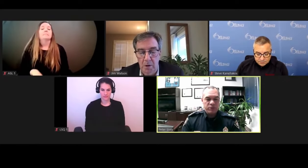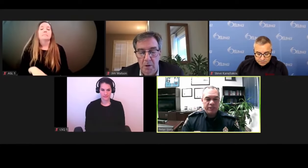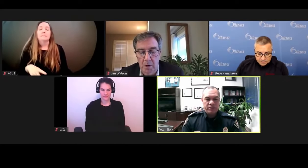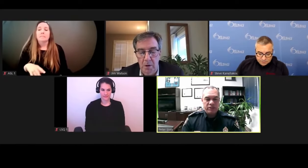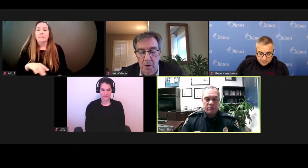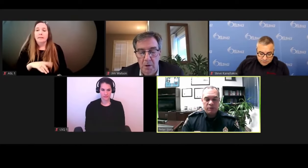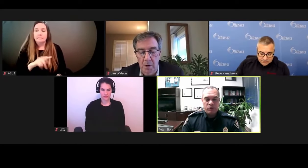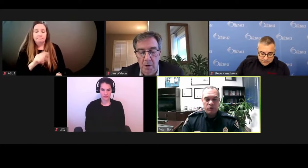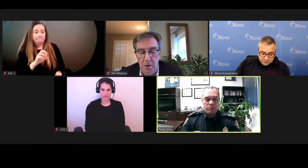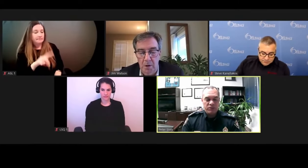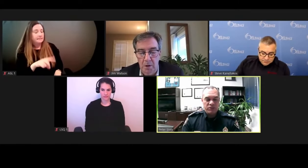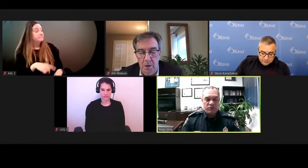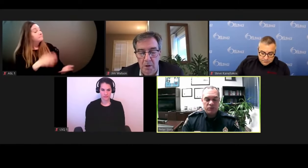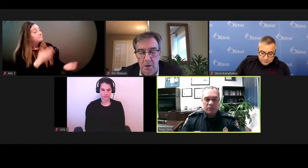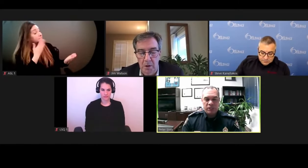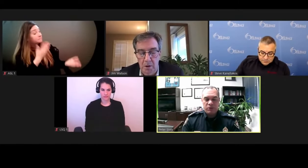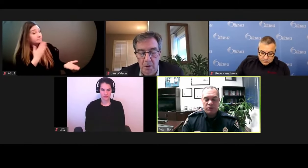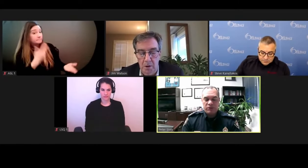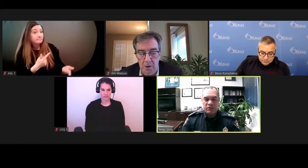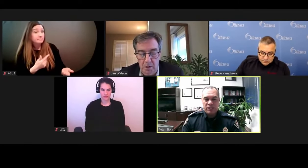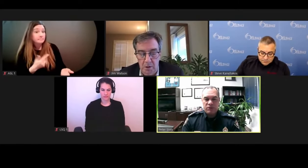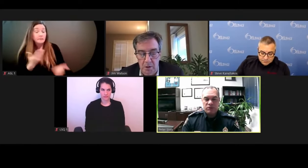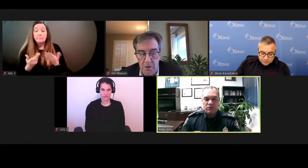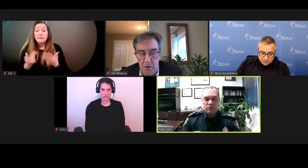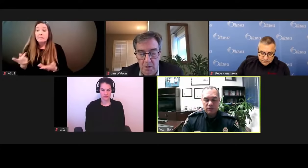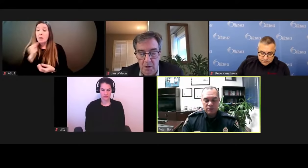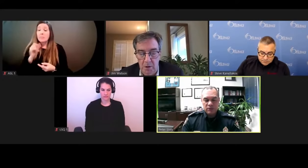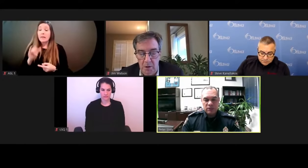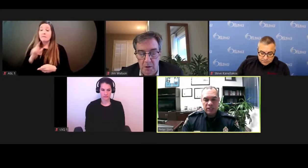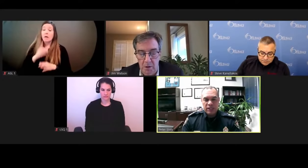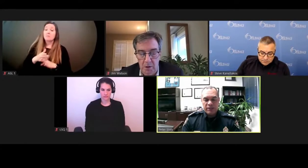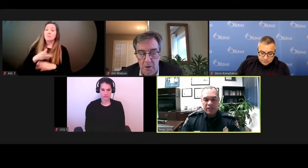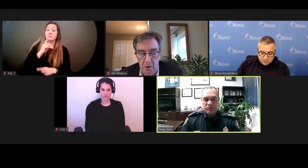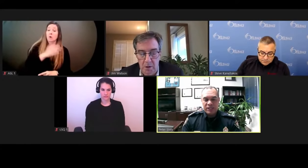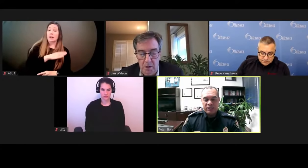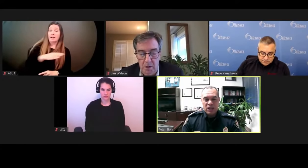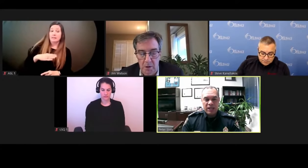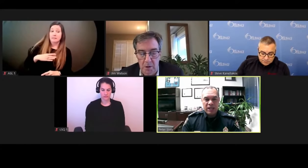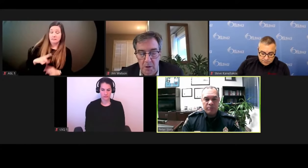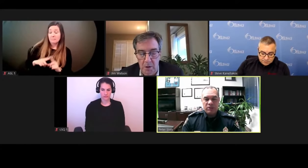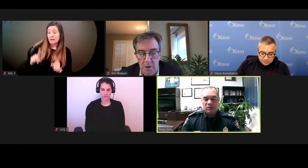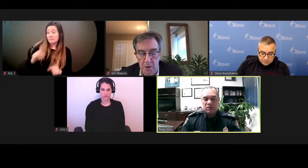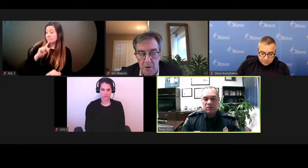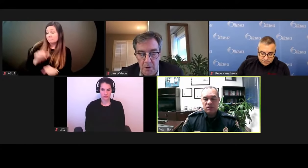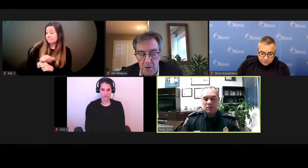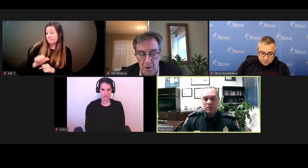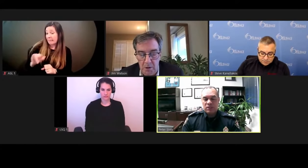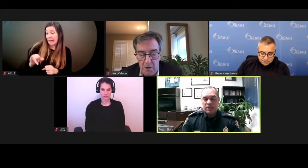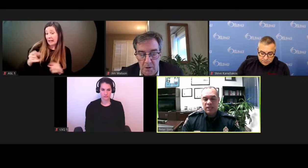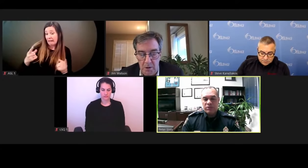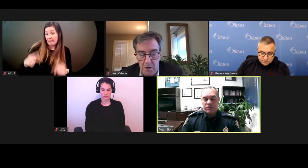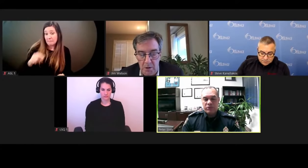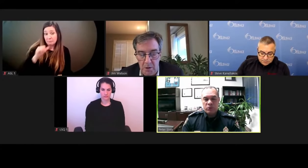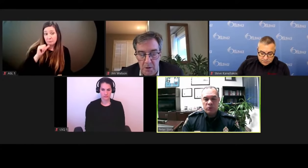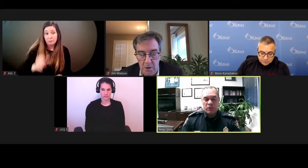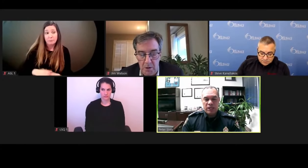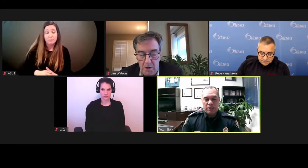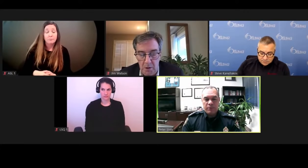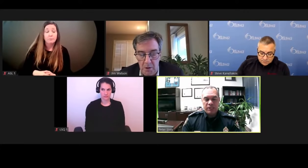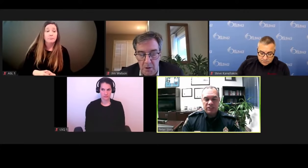I explained, maybe you weren't present for the briefing to council. That in fact did not happen.